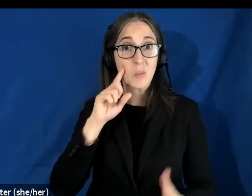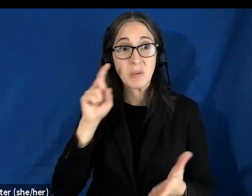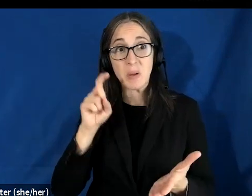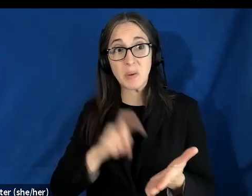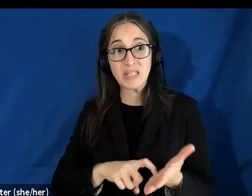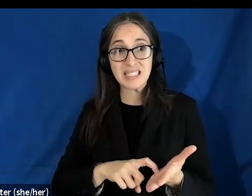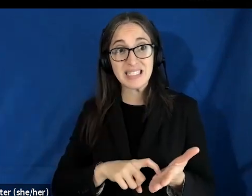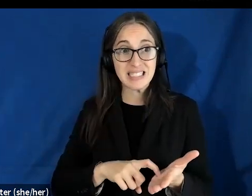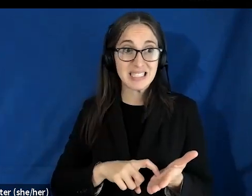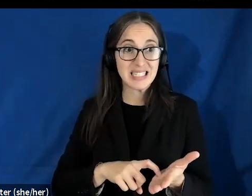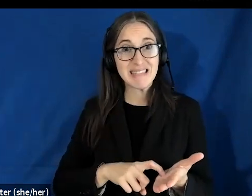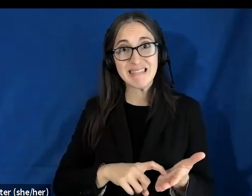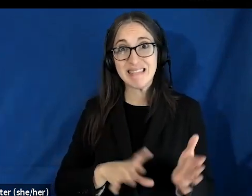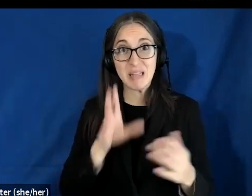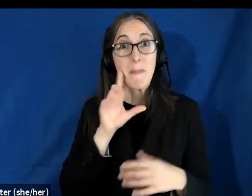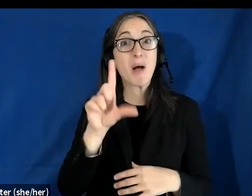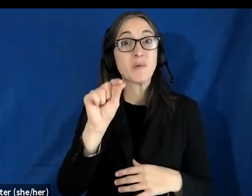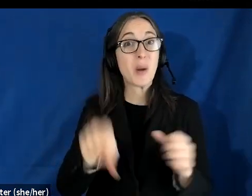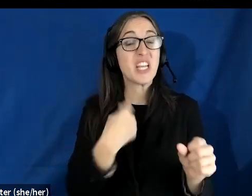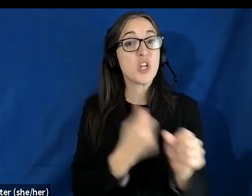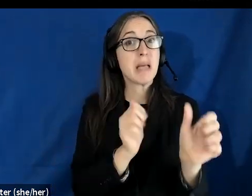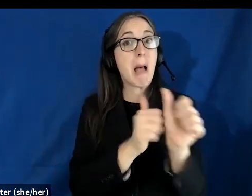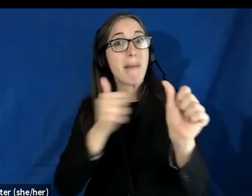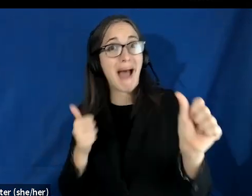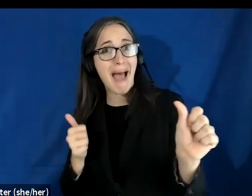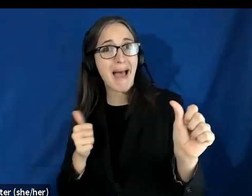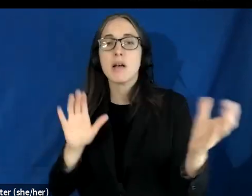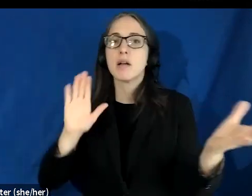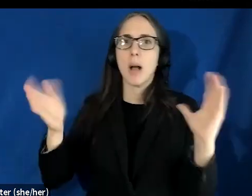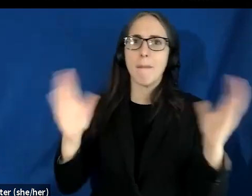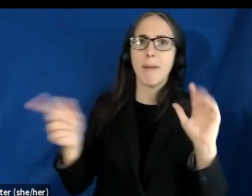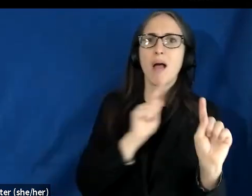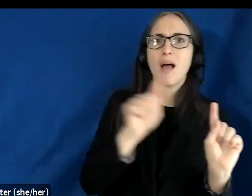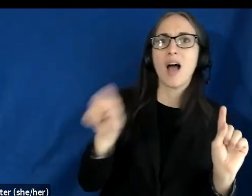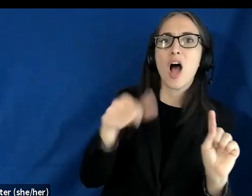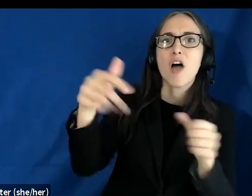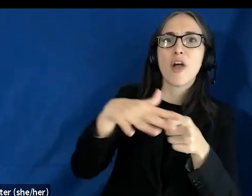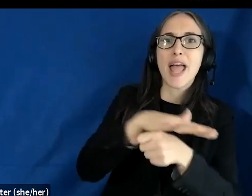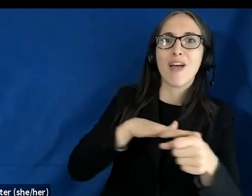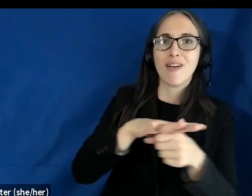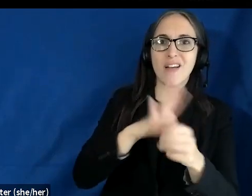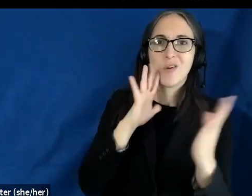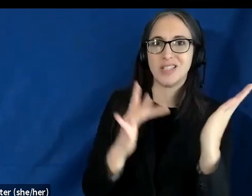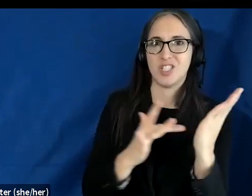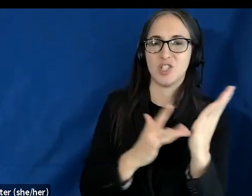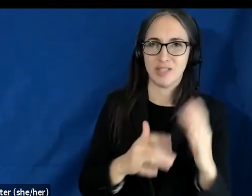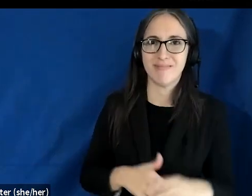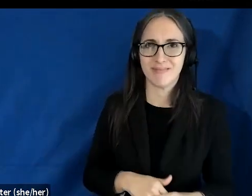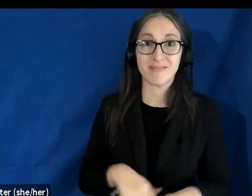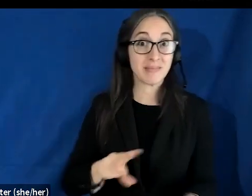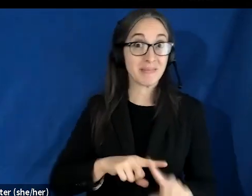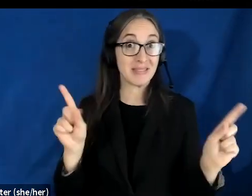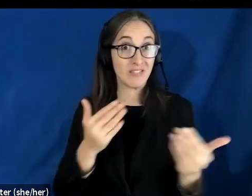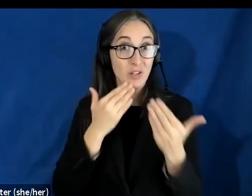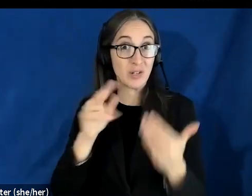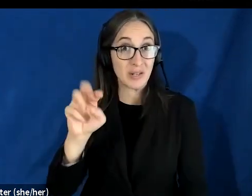lagging behind by 20 years when compared to other areas. However, the good news is when